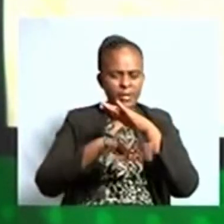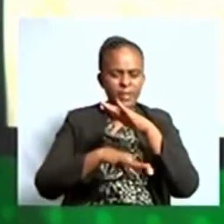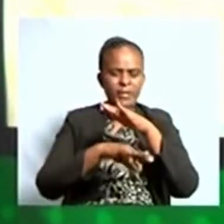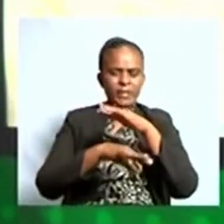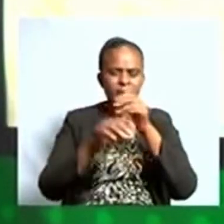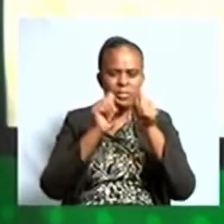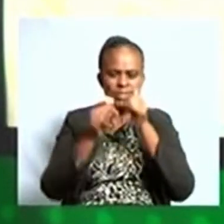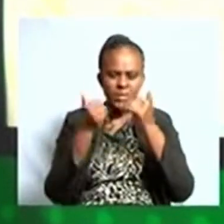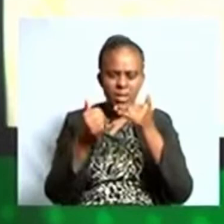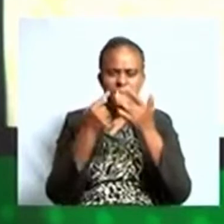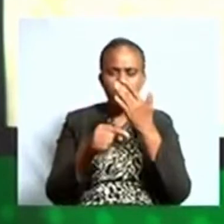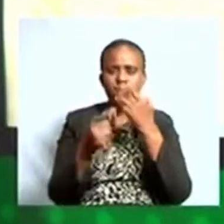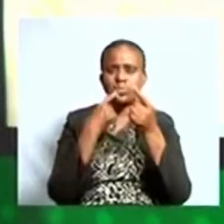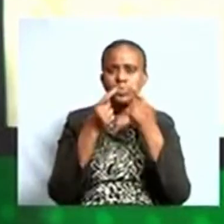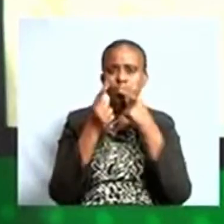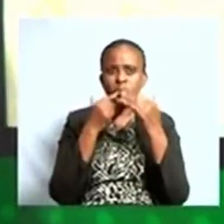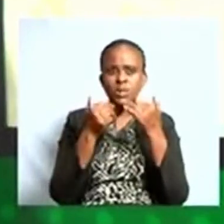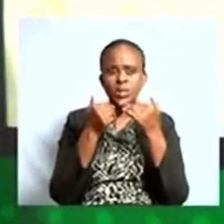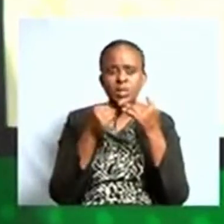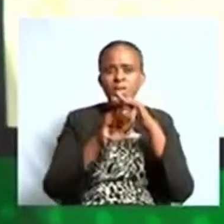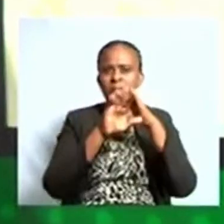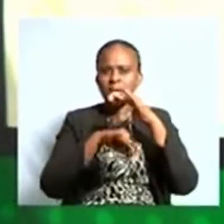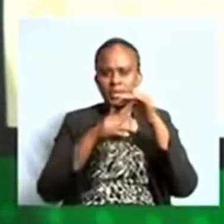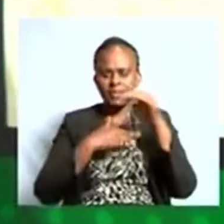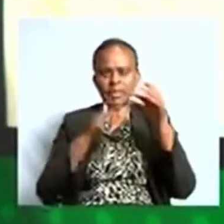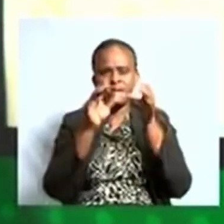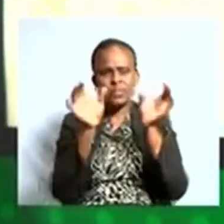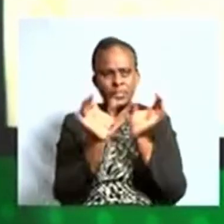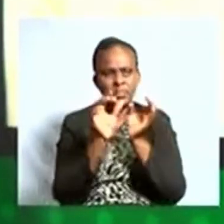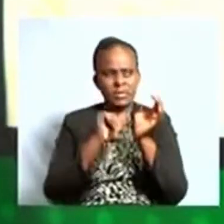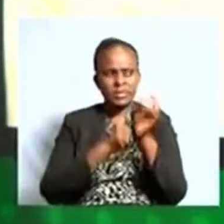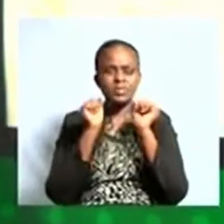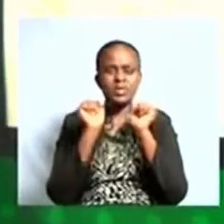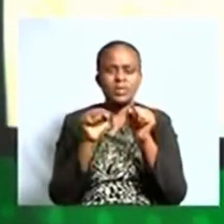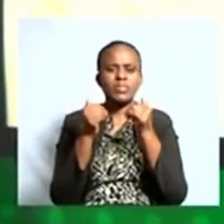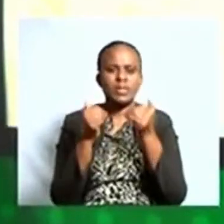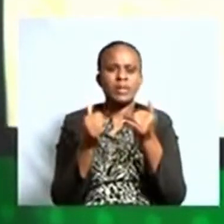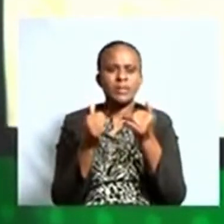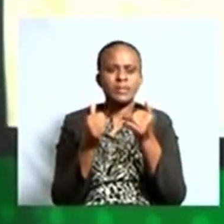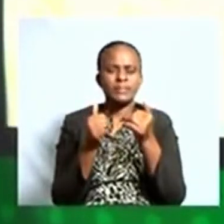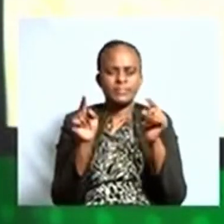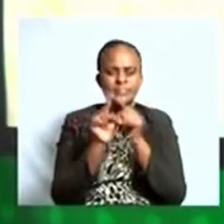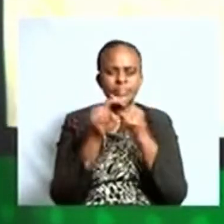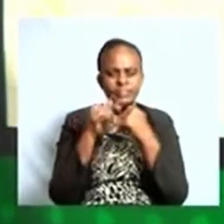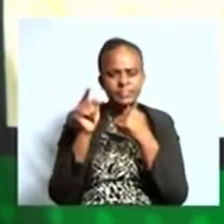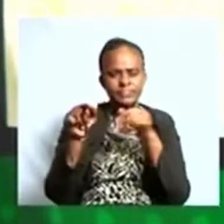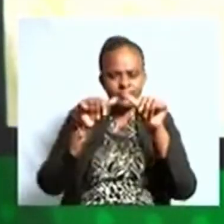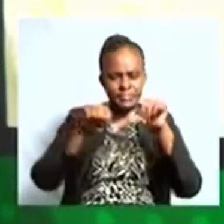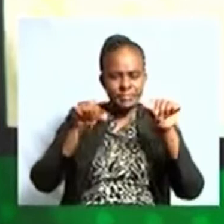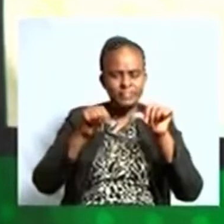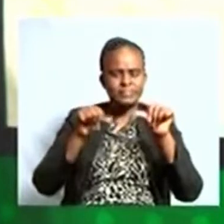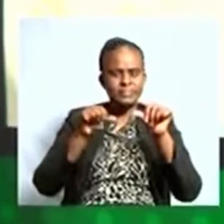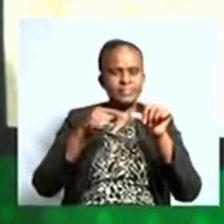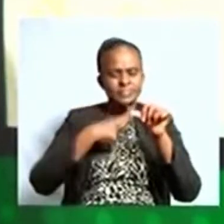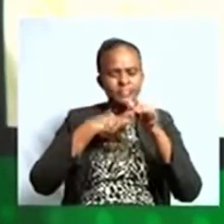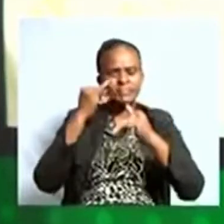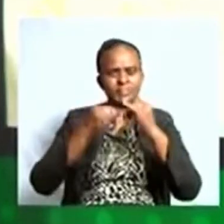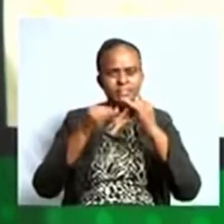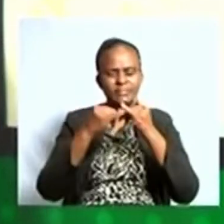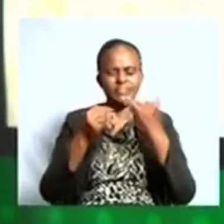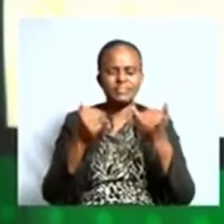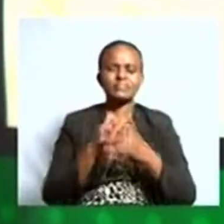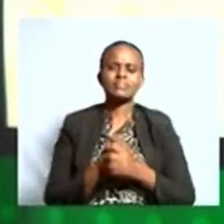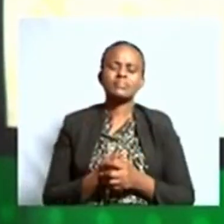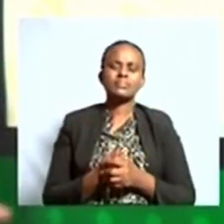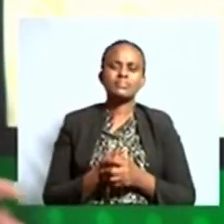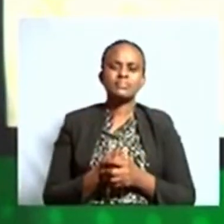which is being mentioned is falling under my constituency, so we'll be able to have that assessed. So as I conclude,